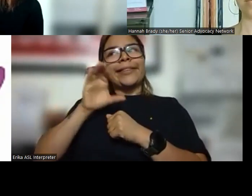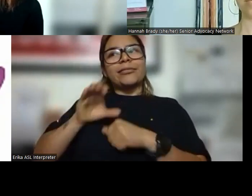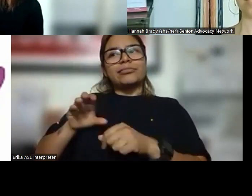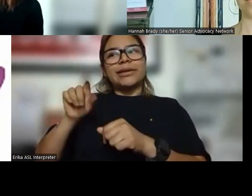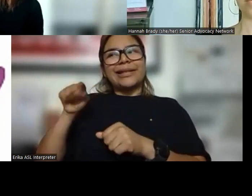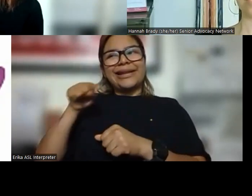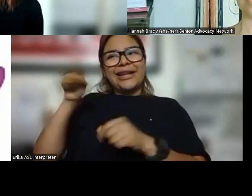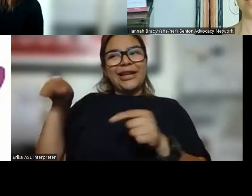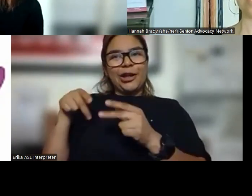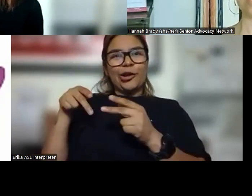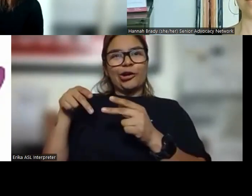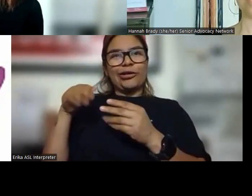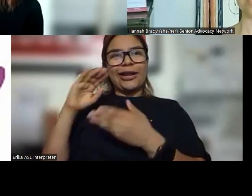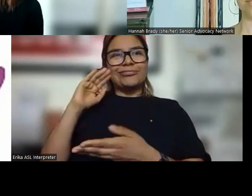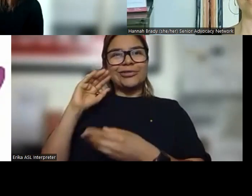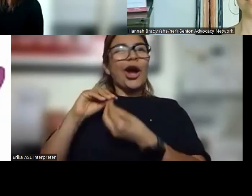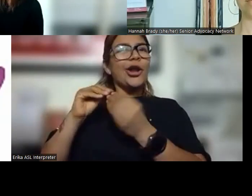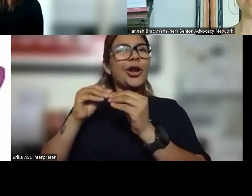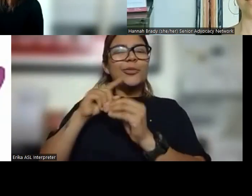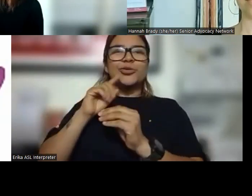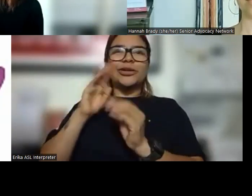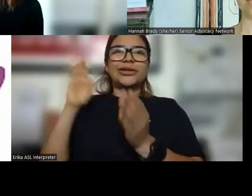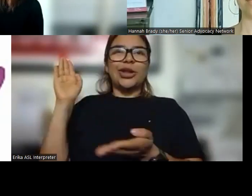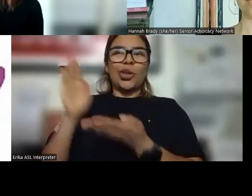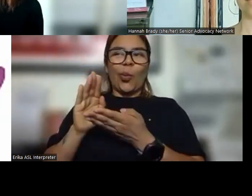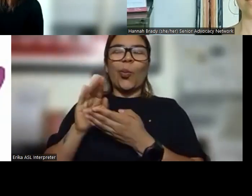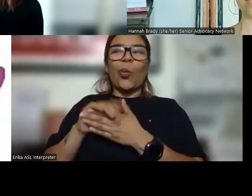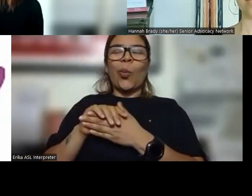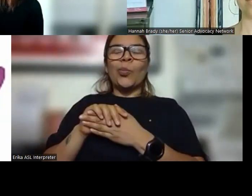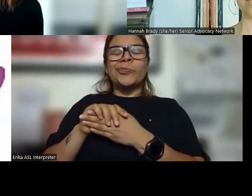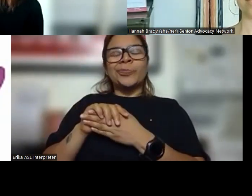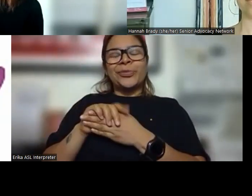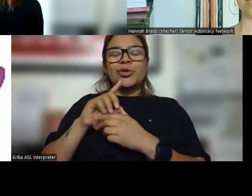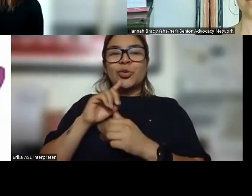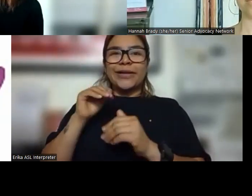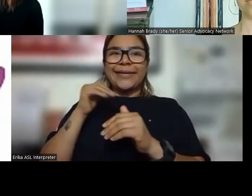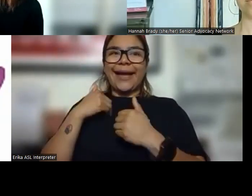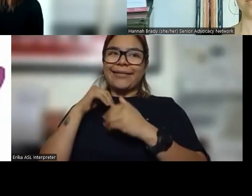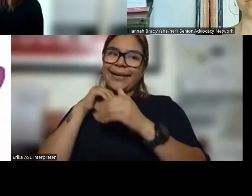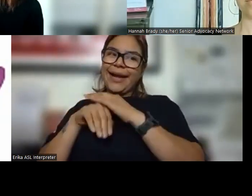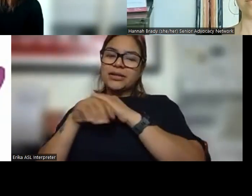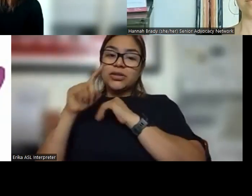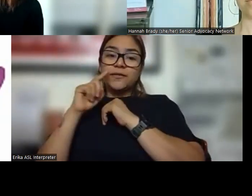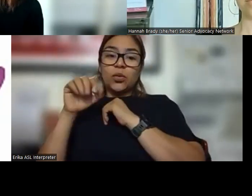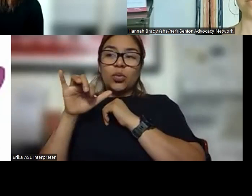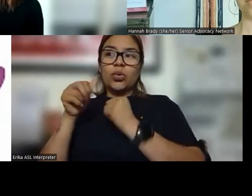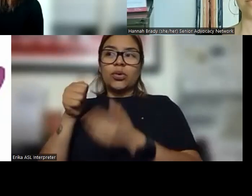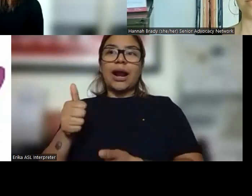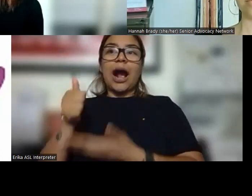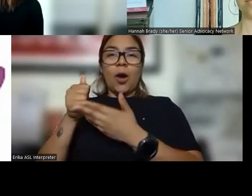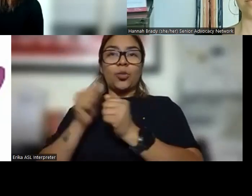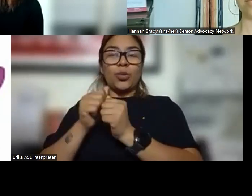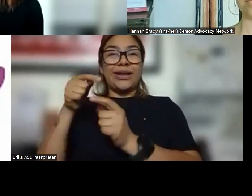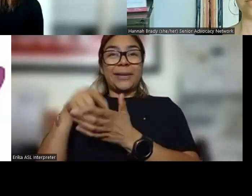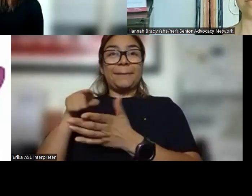low on a standard list of being able to access subsidized housing opportunities. So